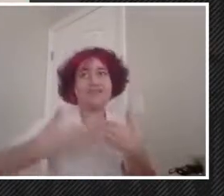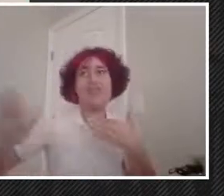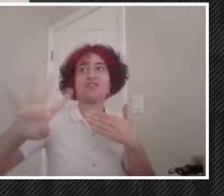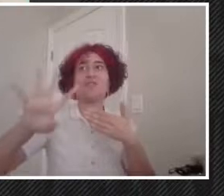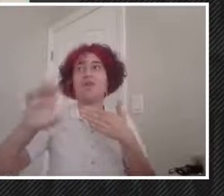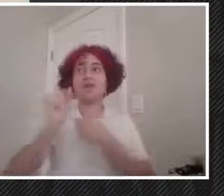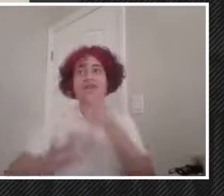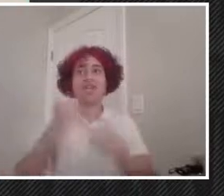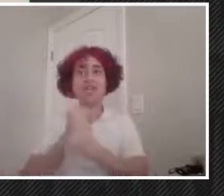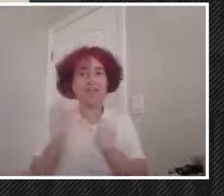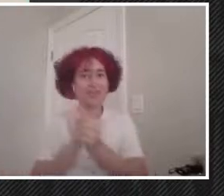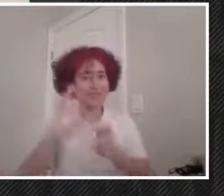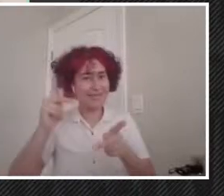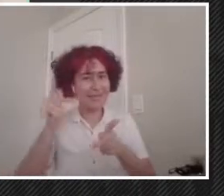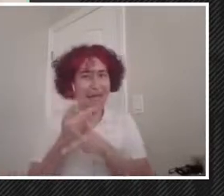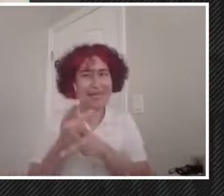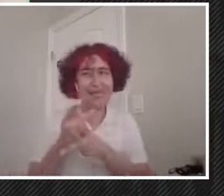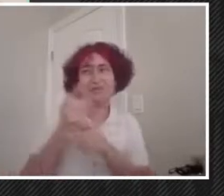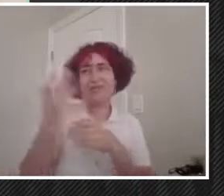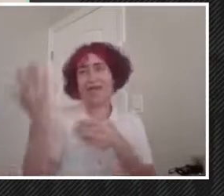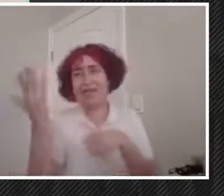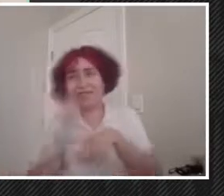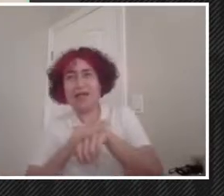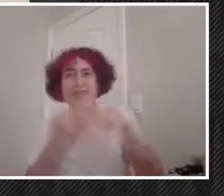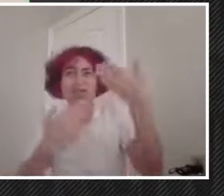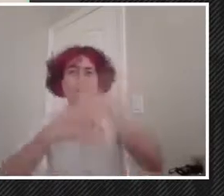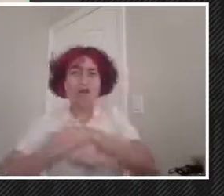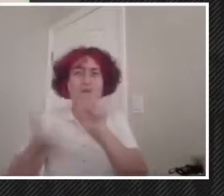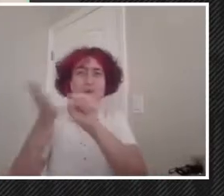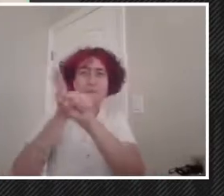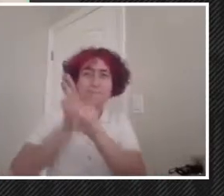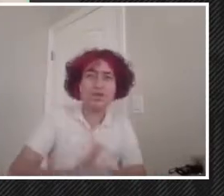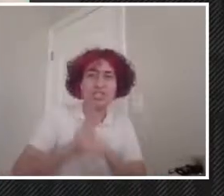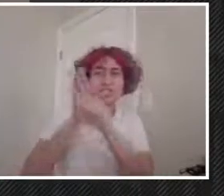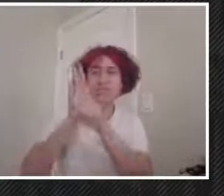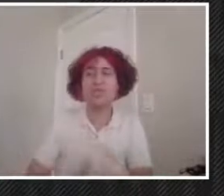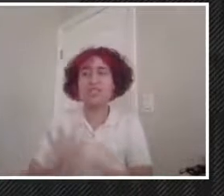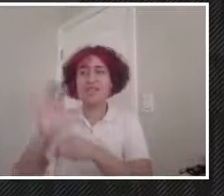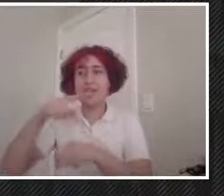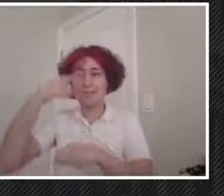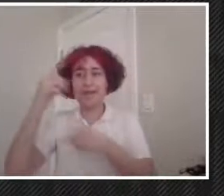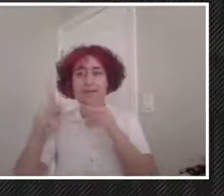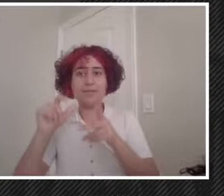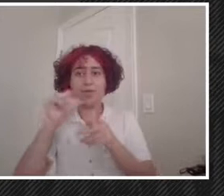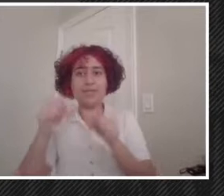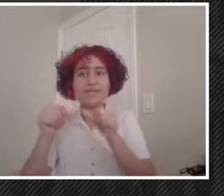of oppression that Black folks were under and are under.